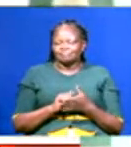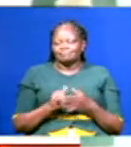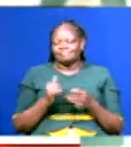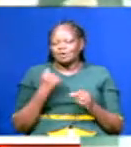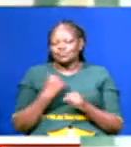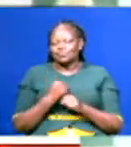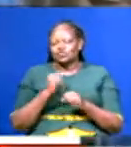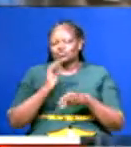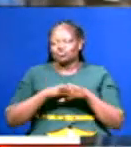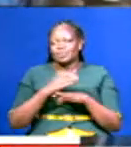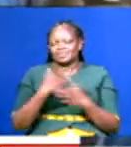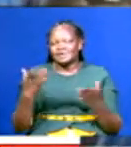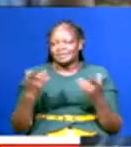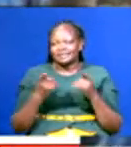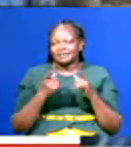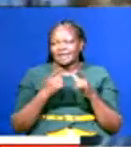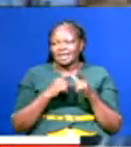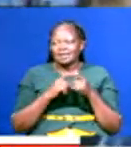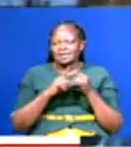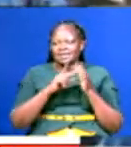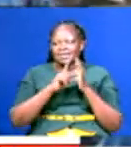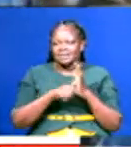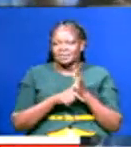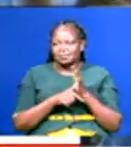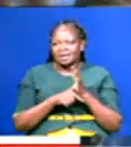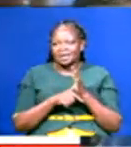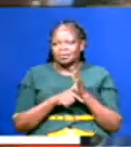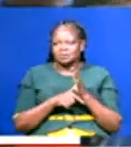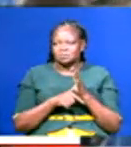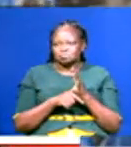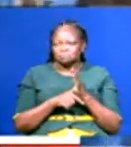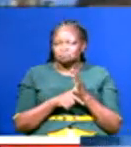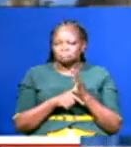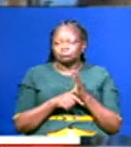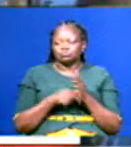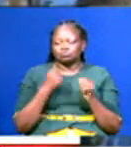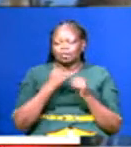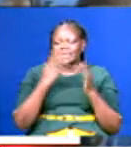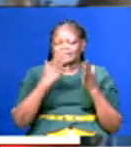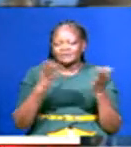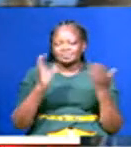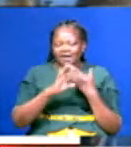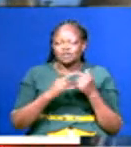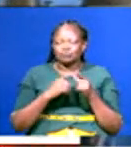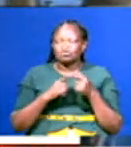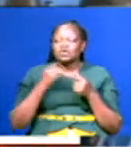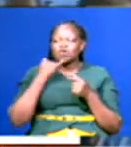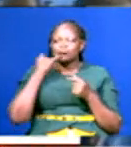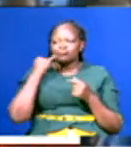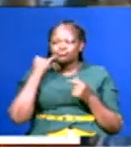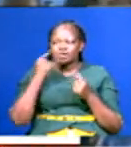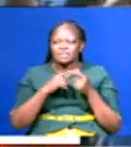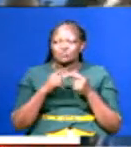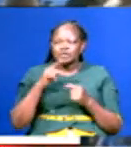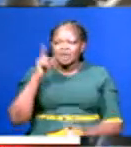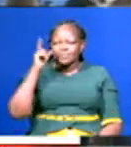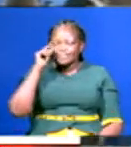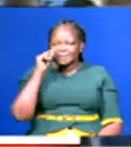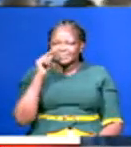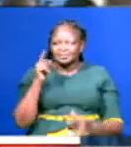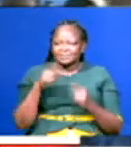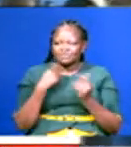stationed across the country. We are in Nakuru, Mombasa. We've reached here in the Bangladesh, also in